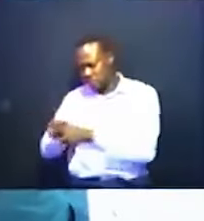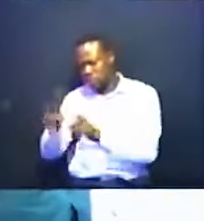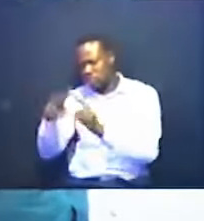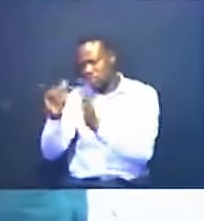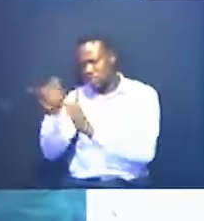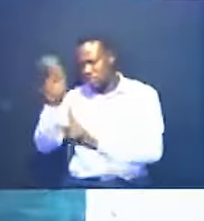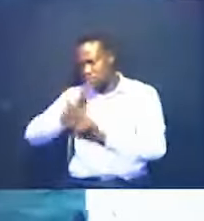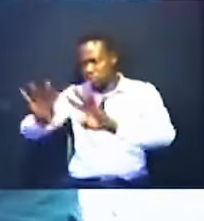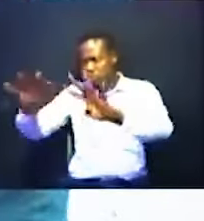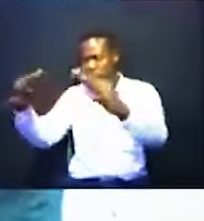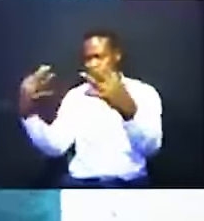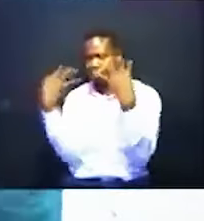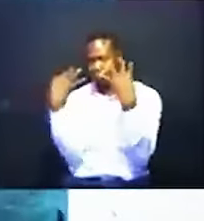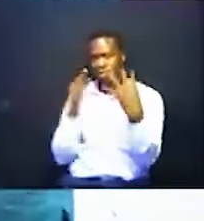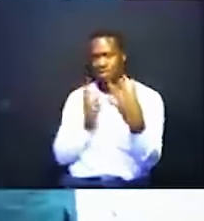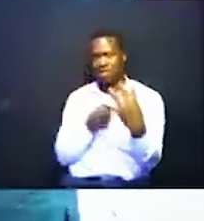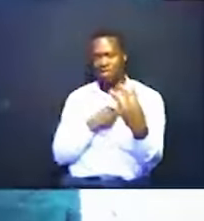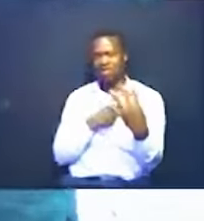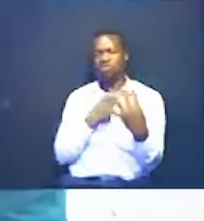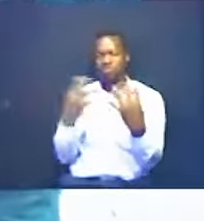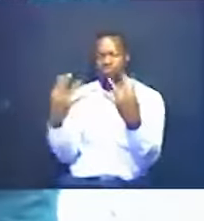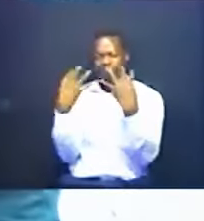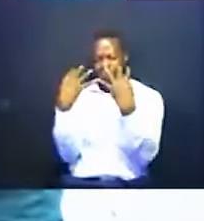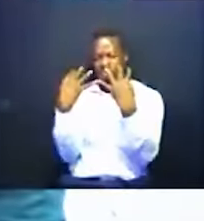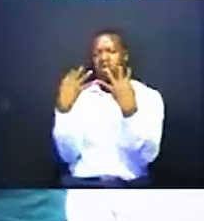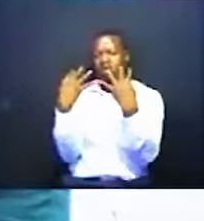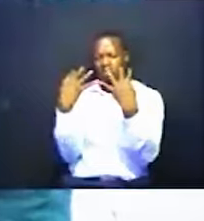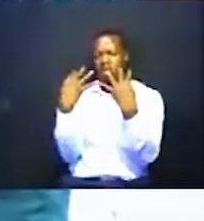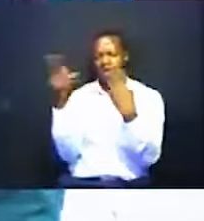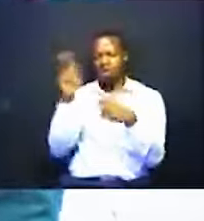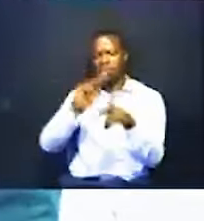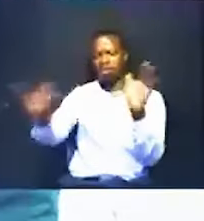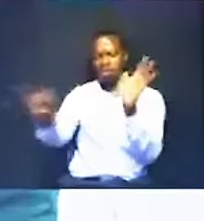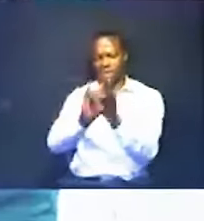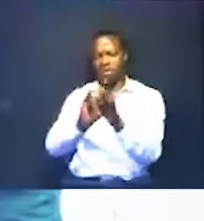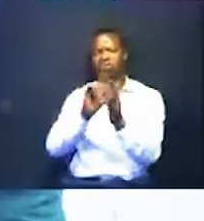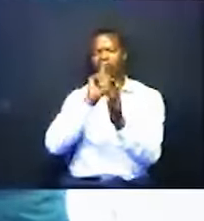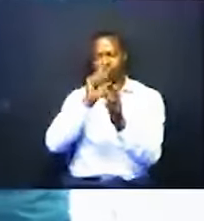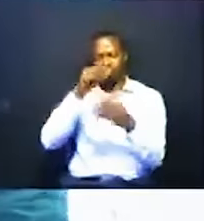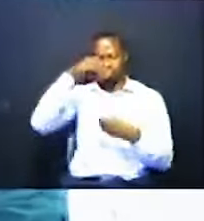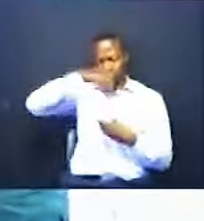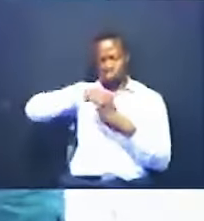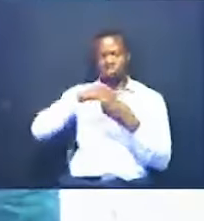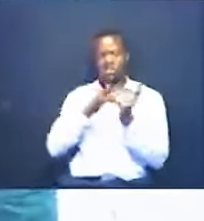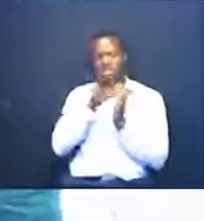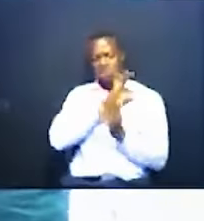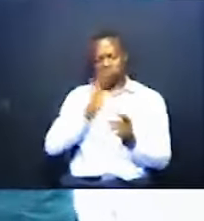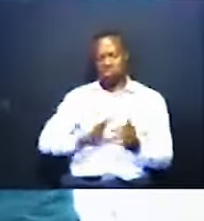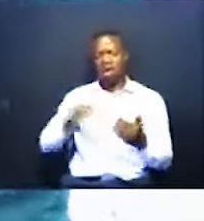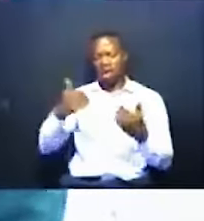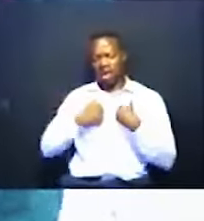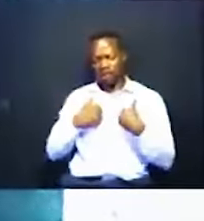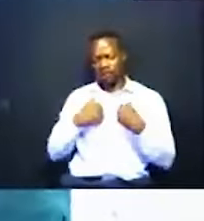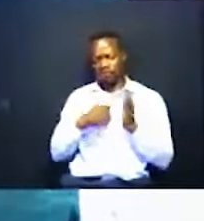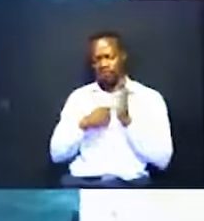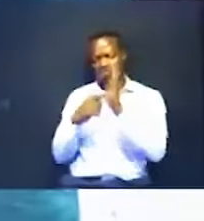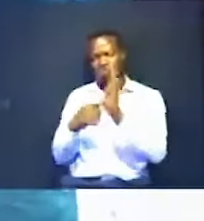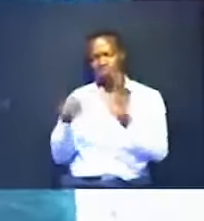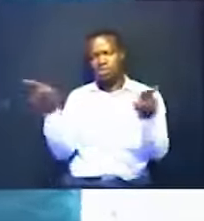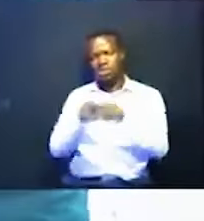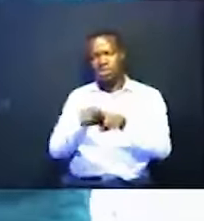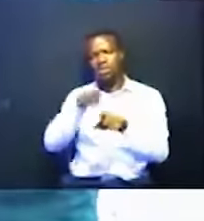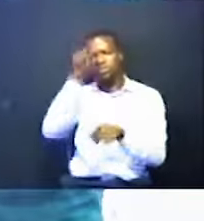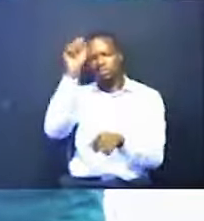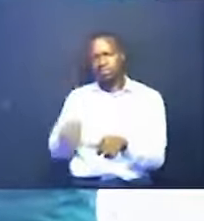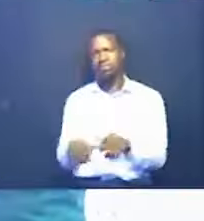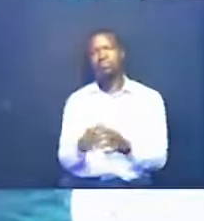Christ in us. Now, say Christ to Adansi for you know, you bet you me as such a father Christ to you sue any bind on any pen who you are. What